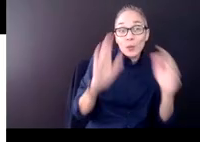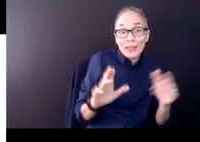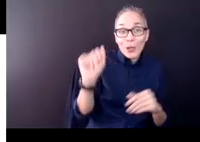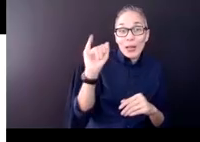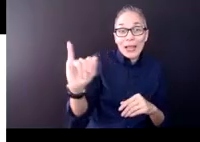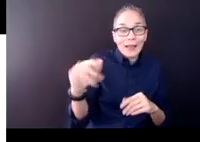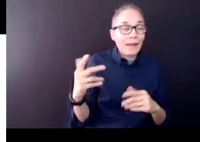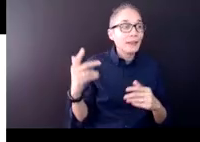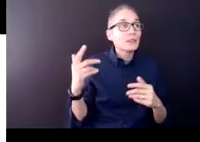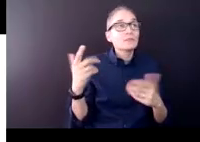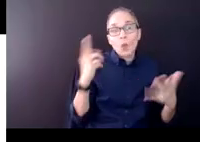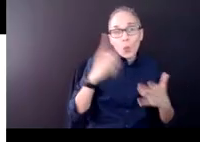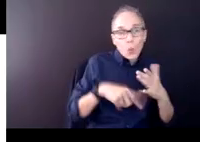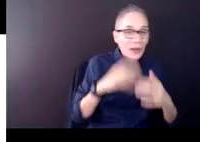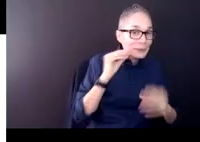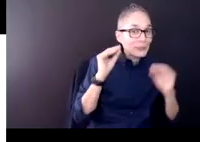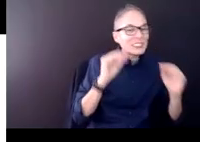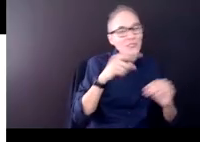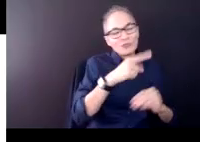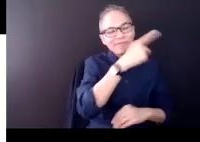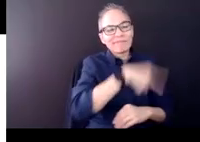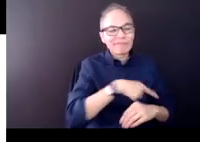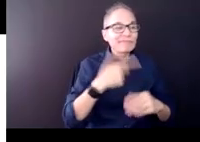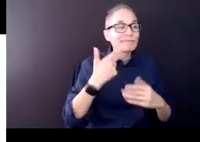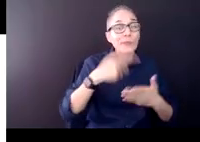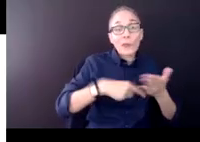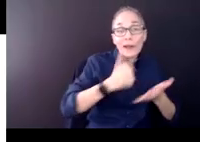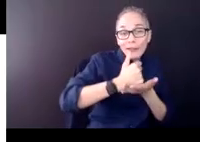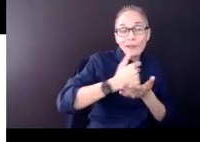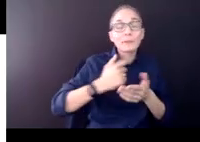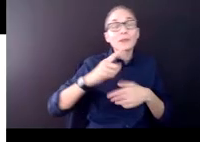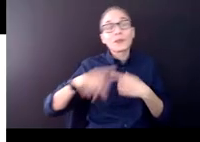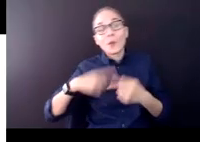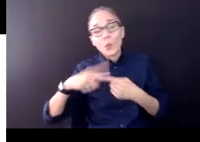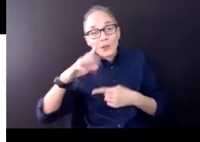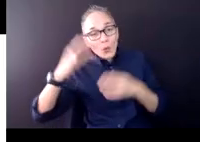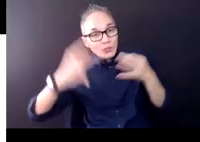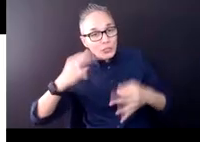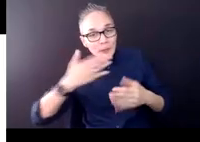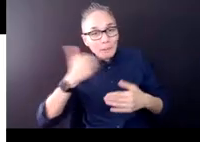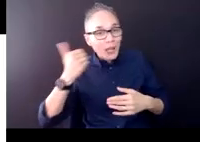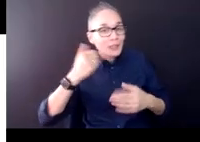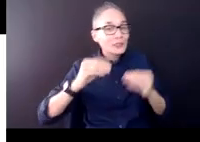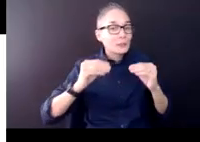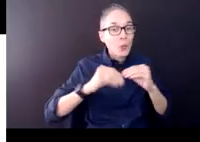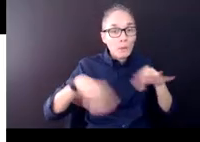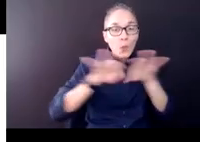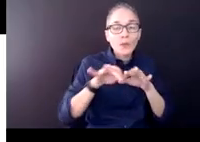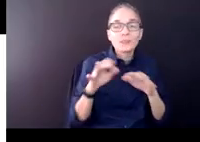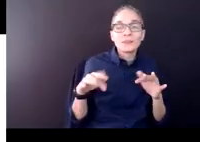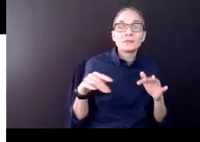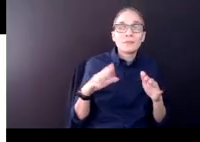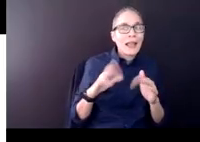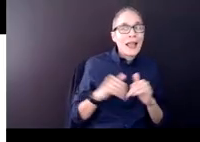did this experience teach you about when AI is helpful and when your own judgment matters more? How do you think